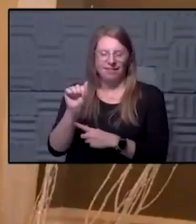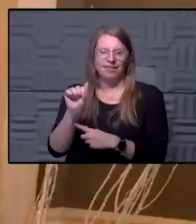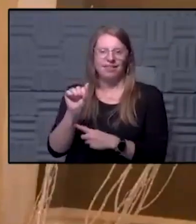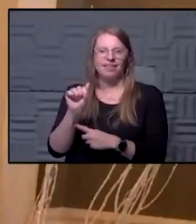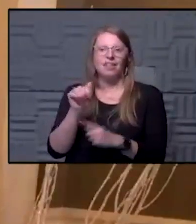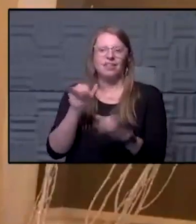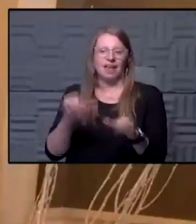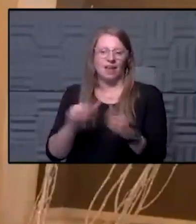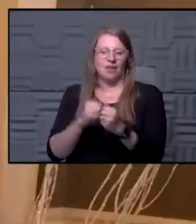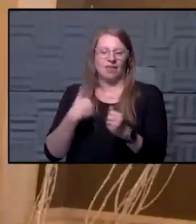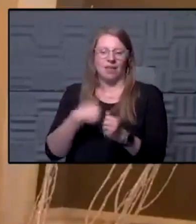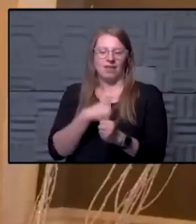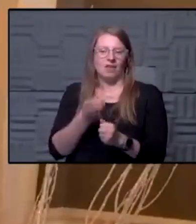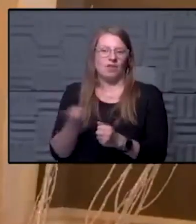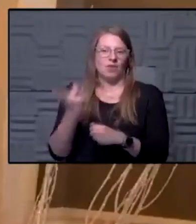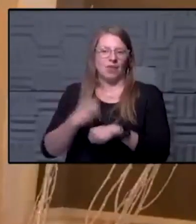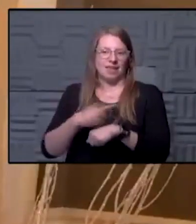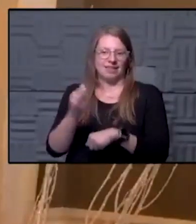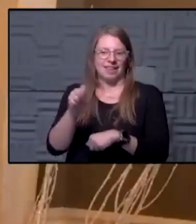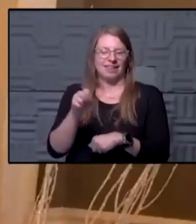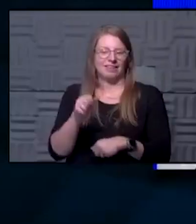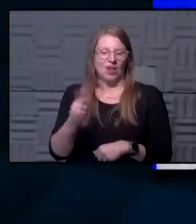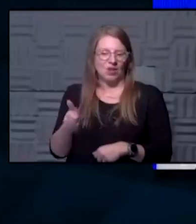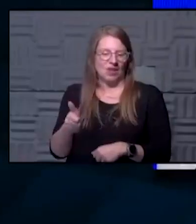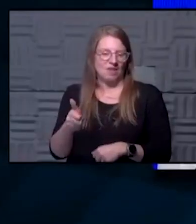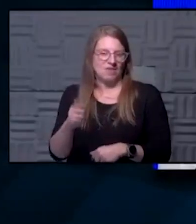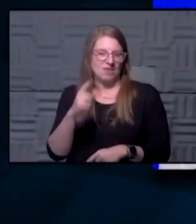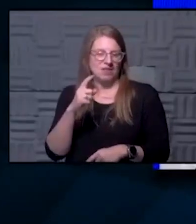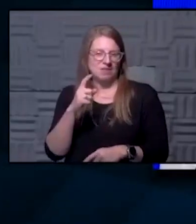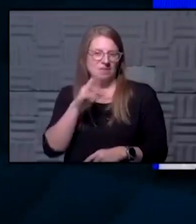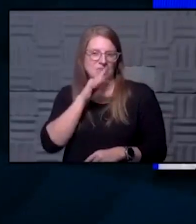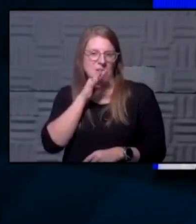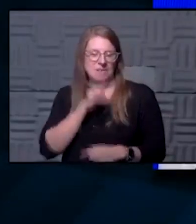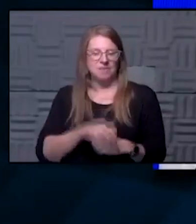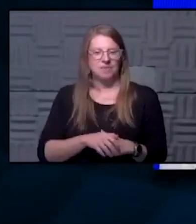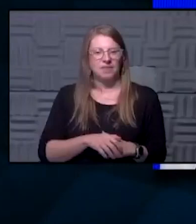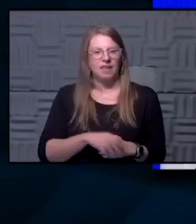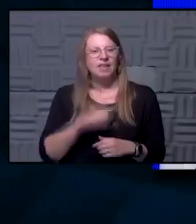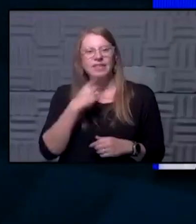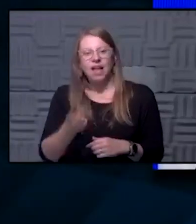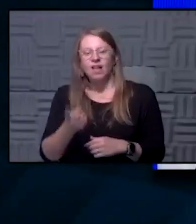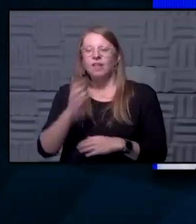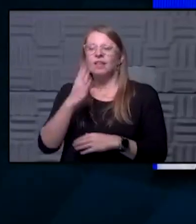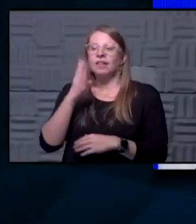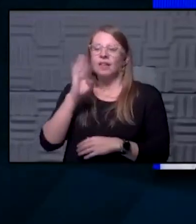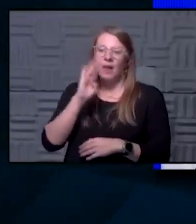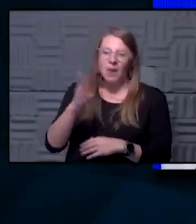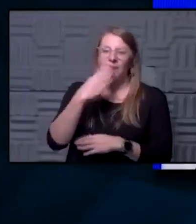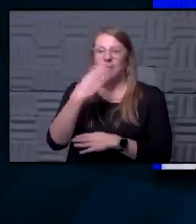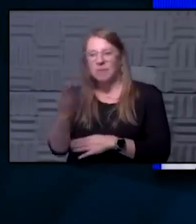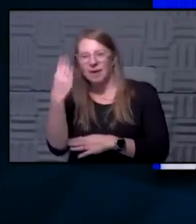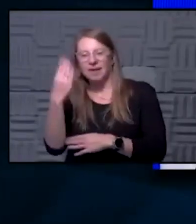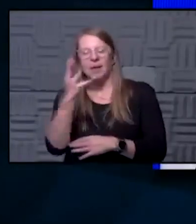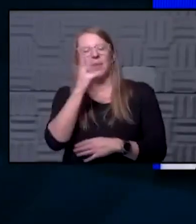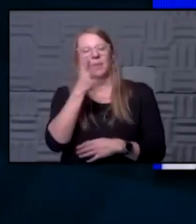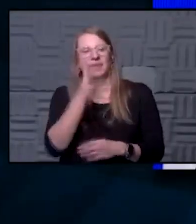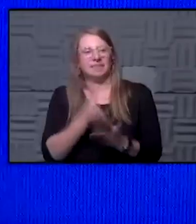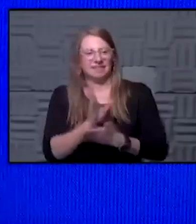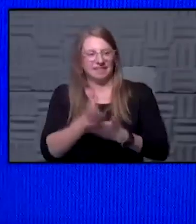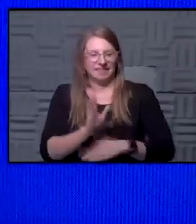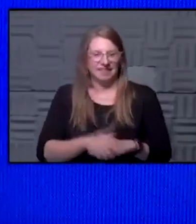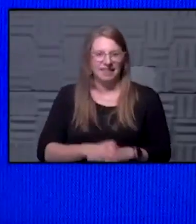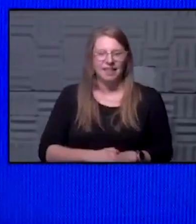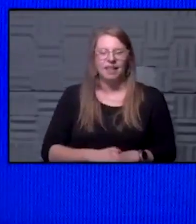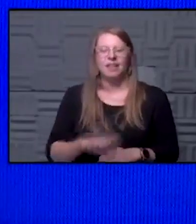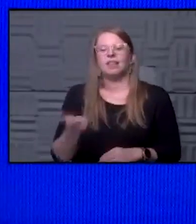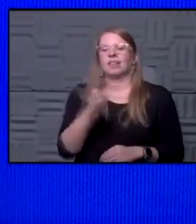staying with us for a few days. So, yeah, that was her. You tell Amelia we said good morning and hello. All right. All